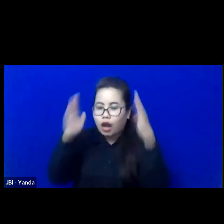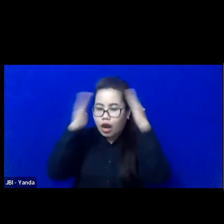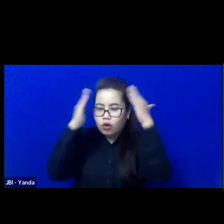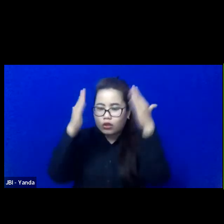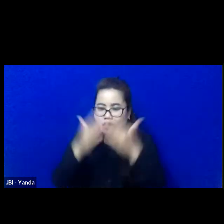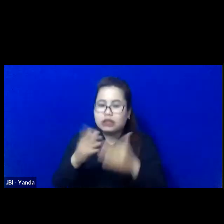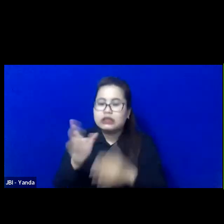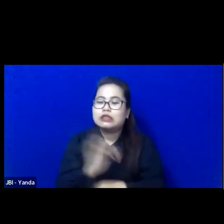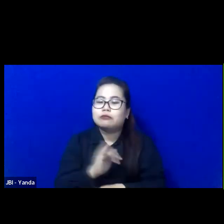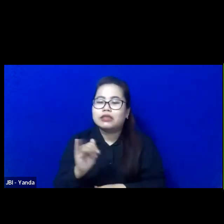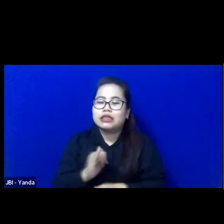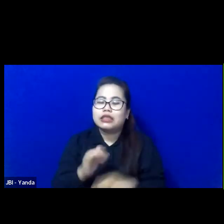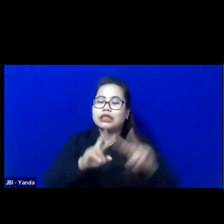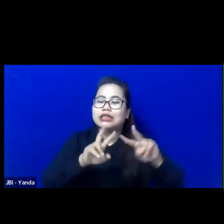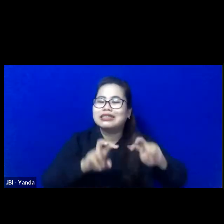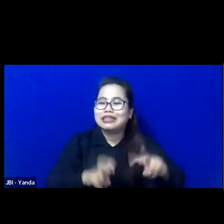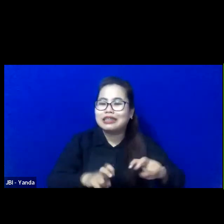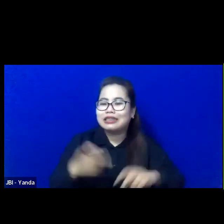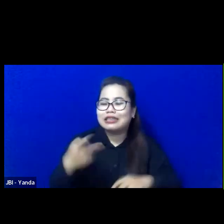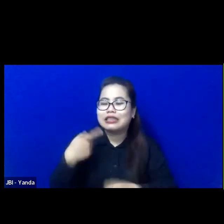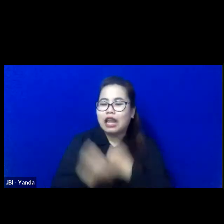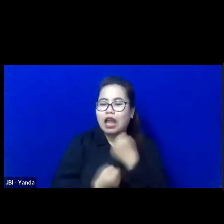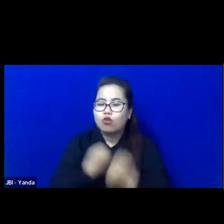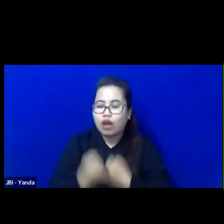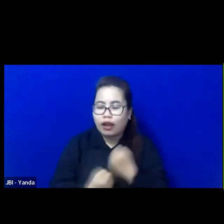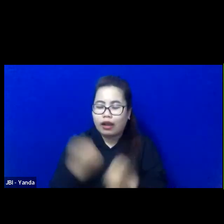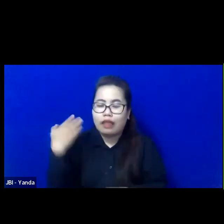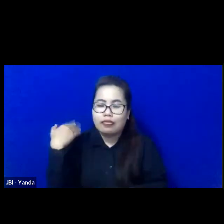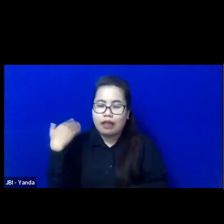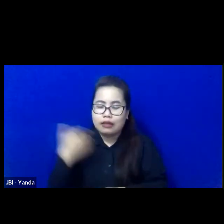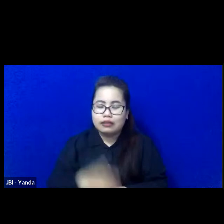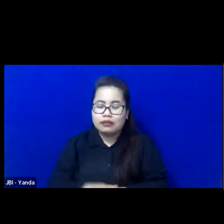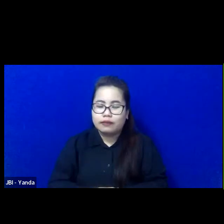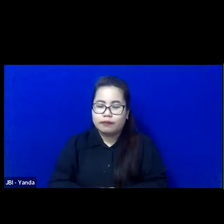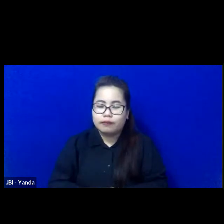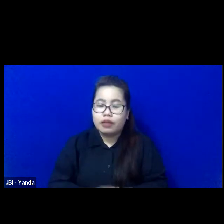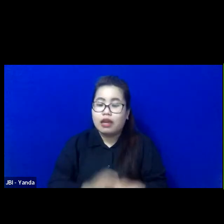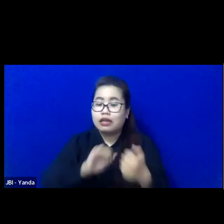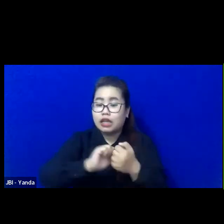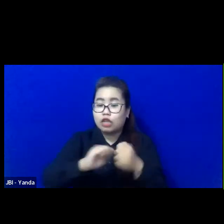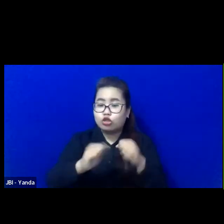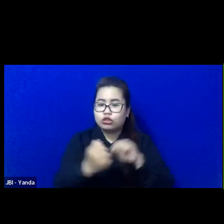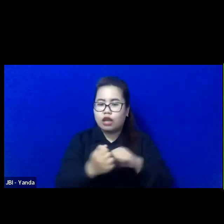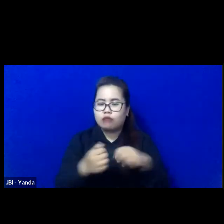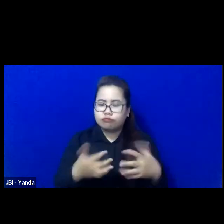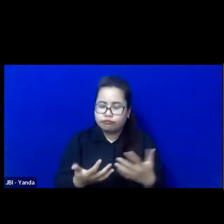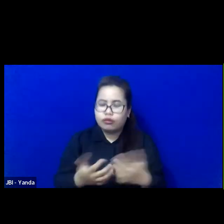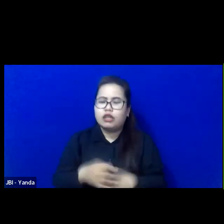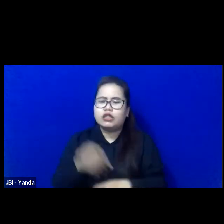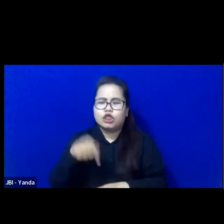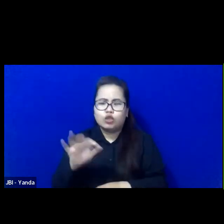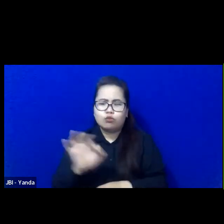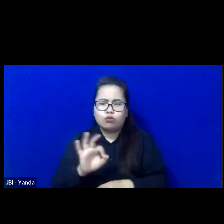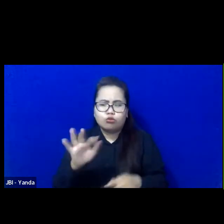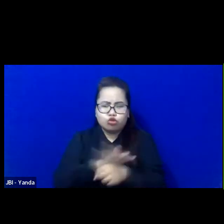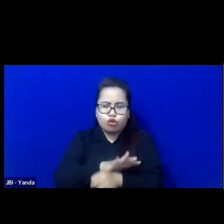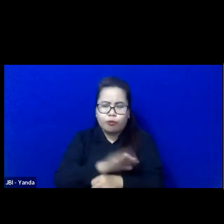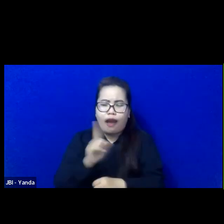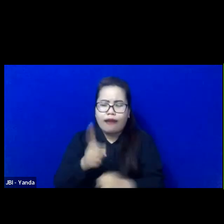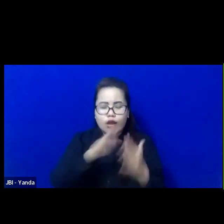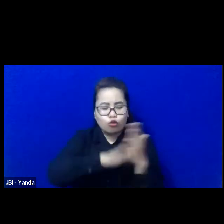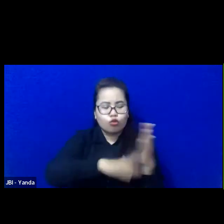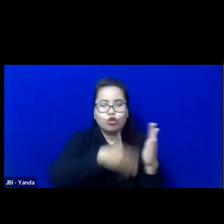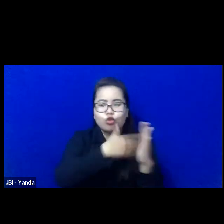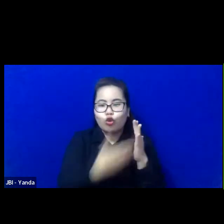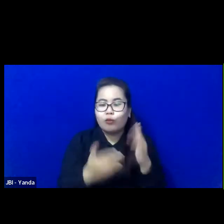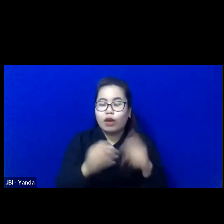the case is that there hasn't been the curricular content that's actually enabled